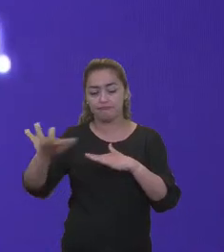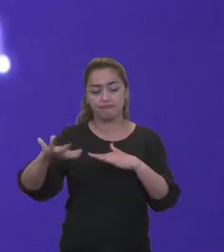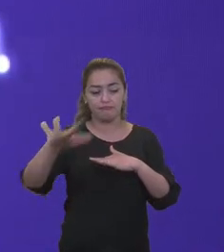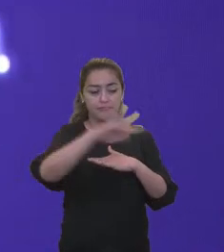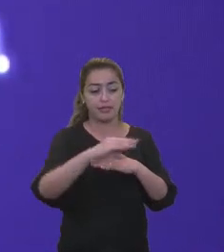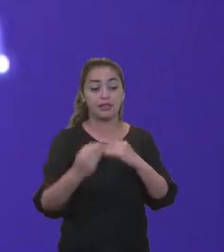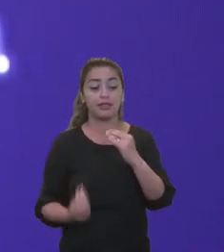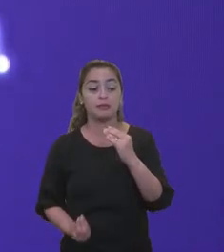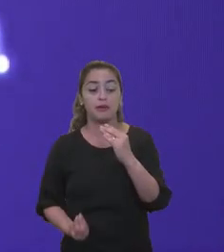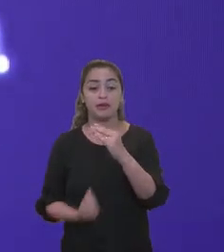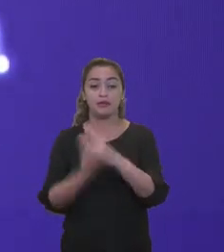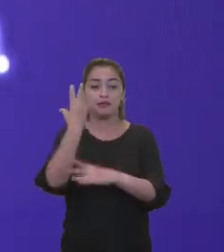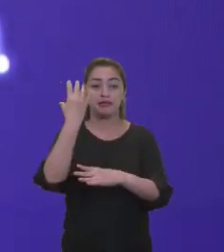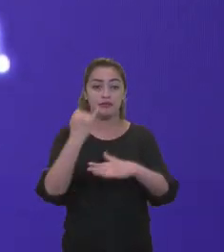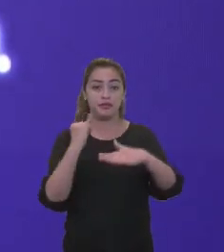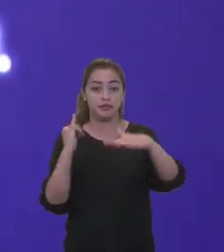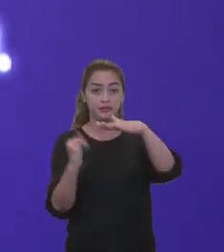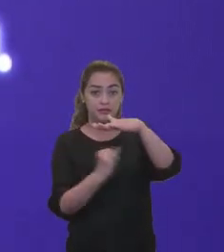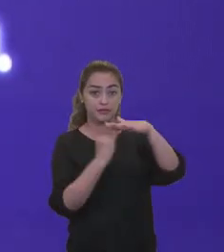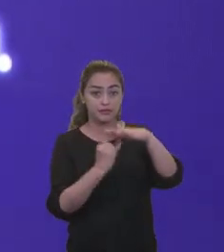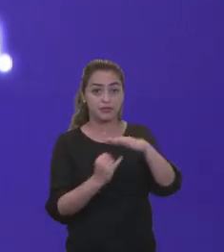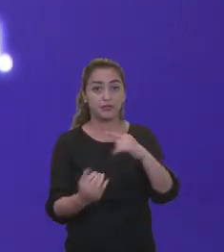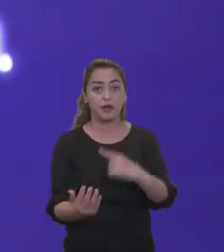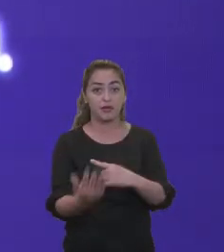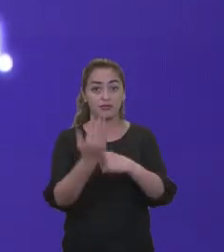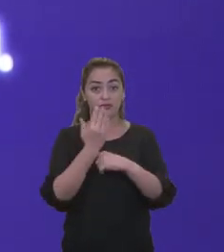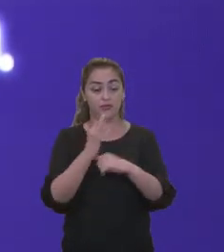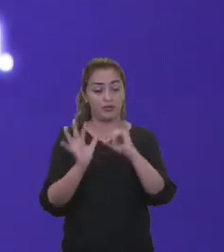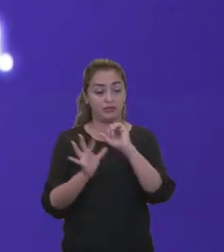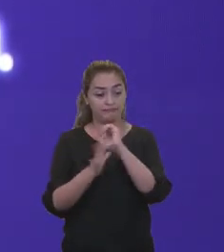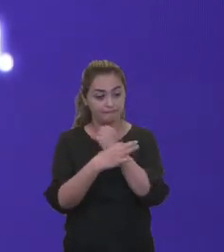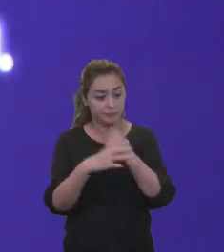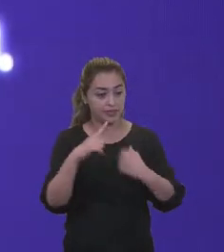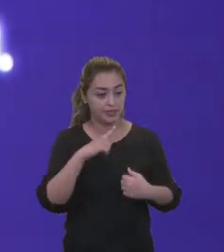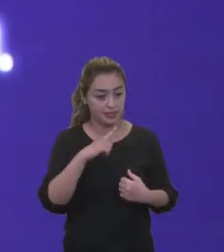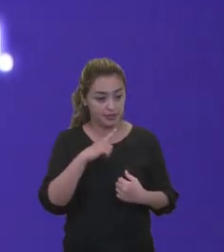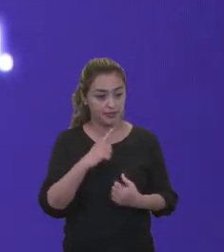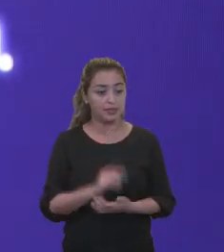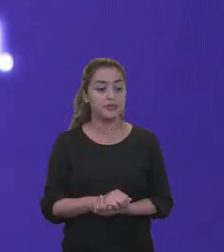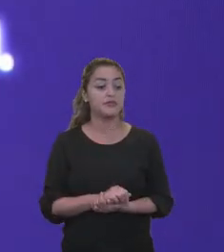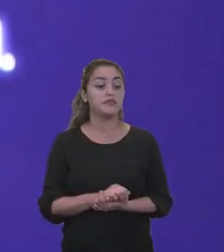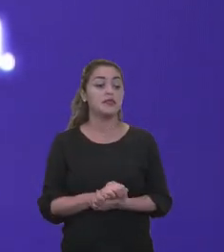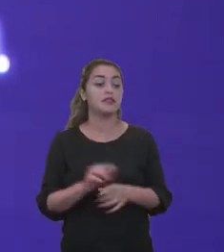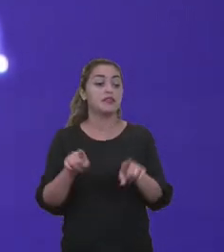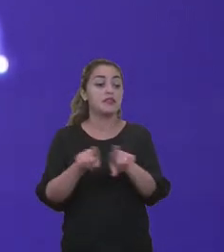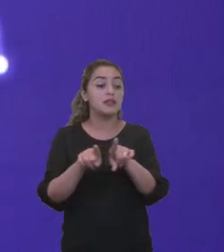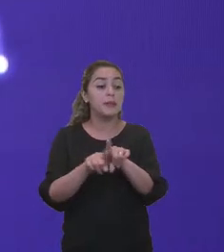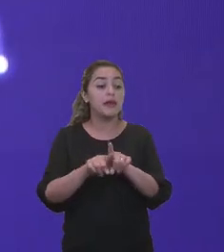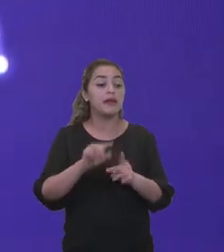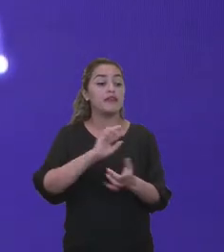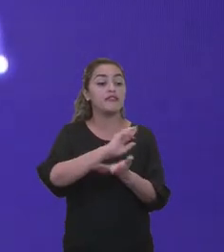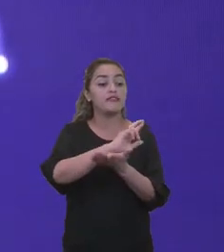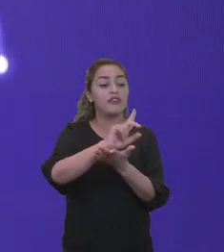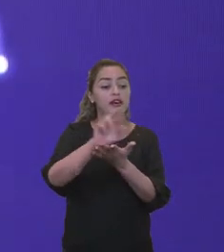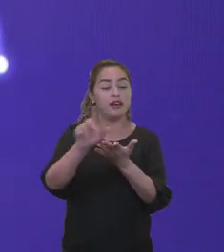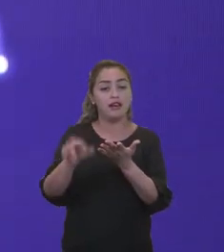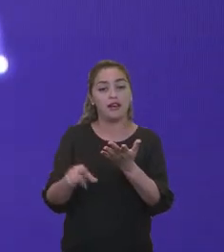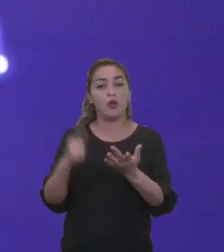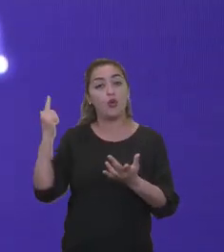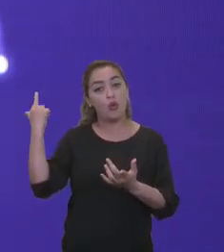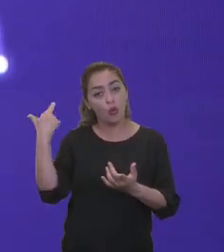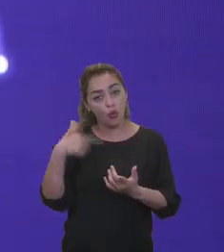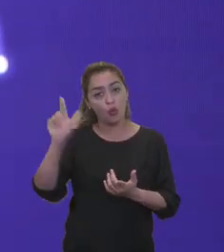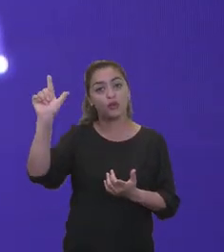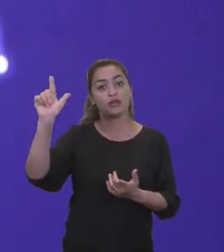different companies, founding of the Capacita Institute and a member of the Consulting Council of UNICEF Brazil,